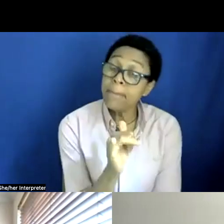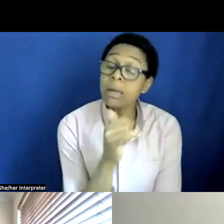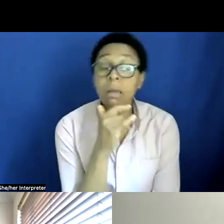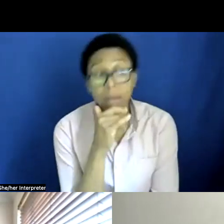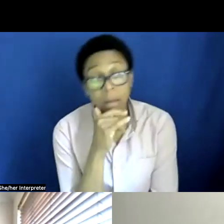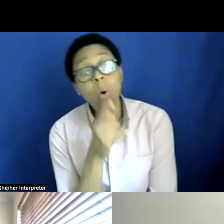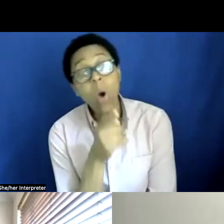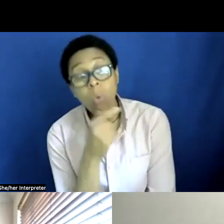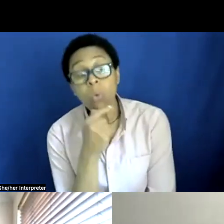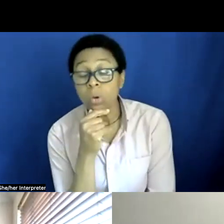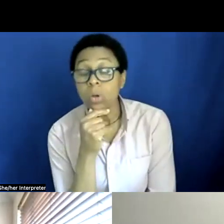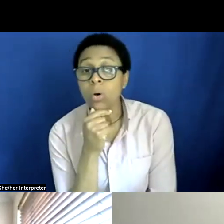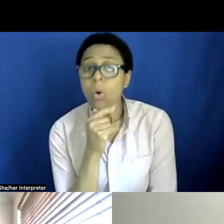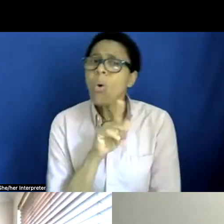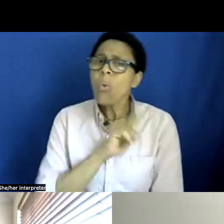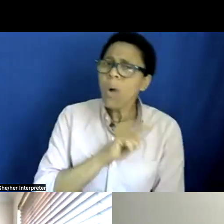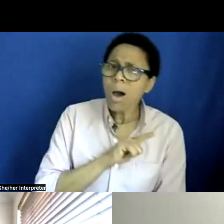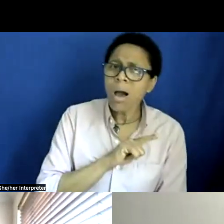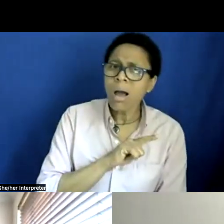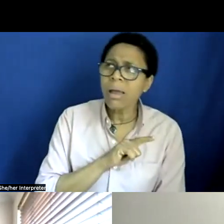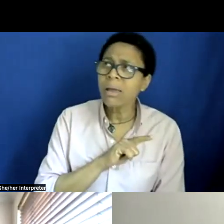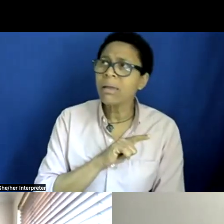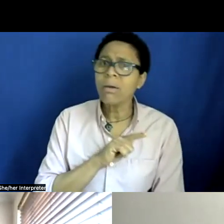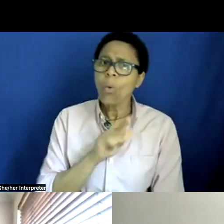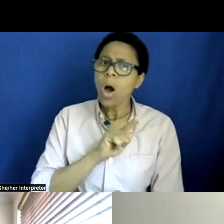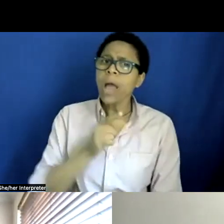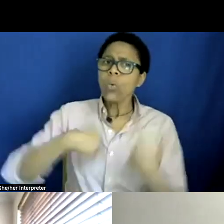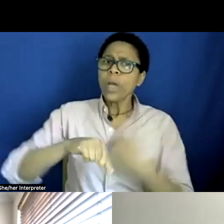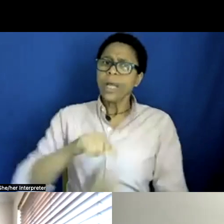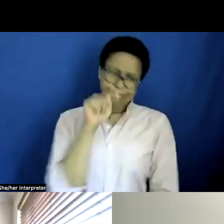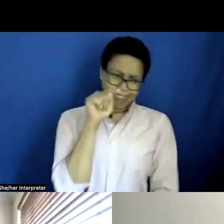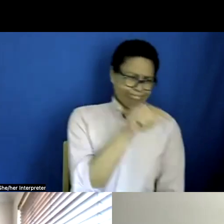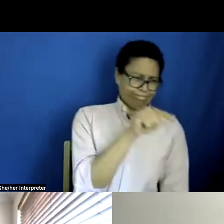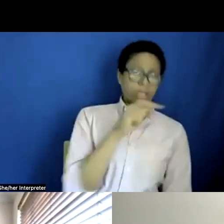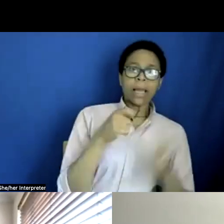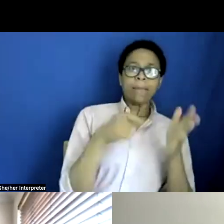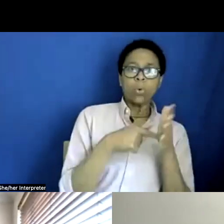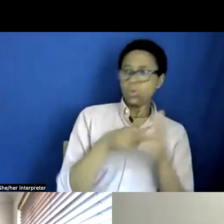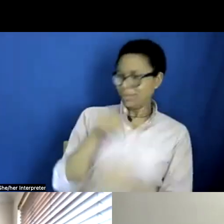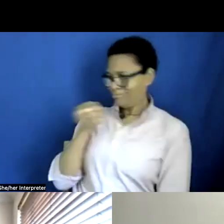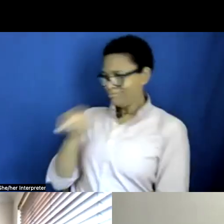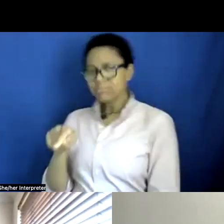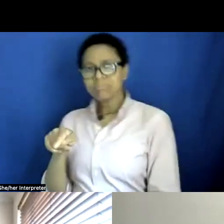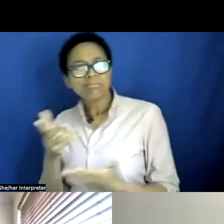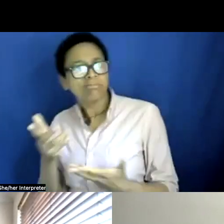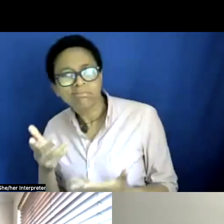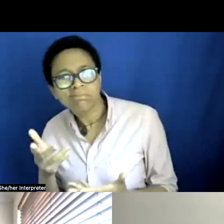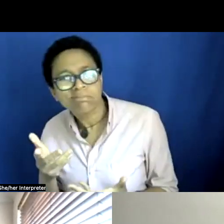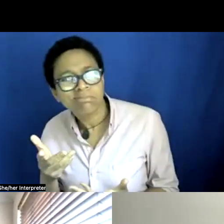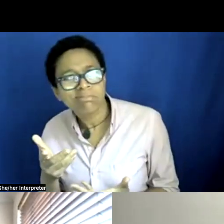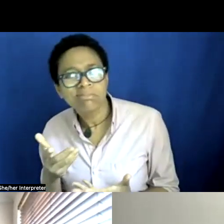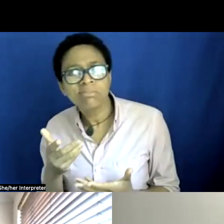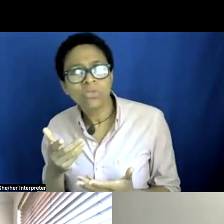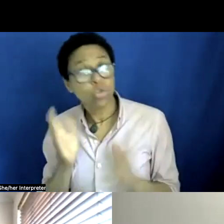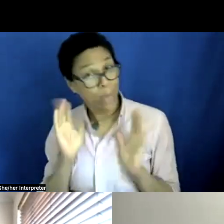like, why are we putting the importance on it, and are we saying all the work within that realm has to be